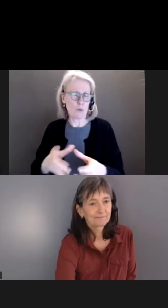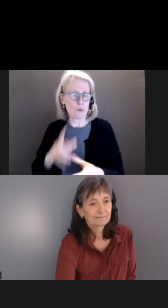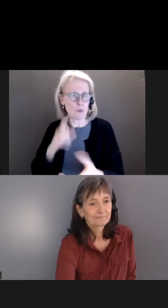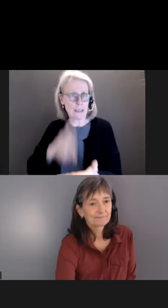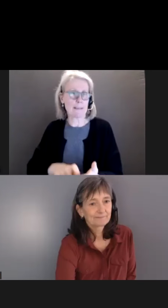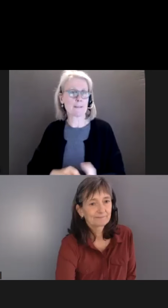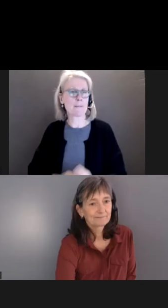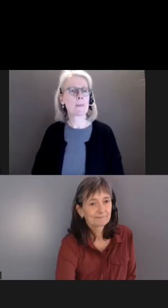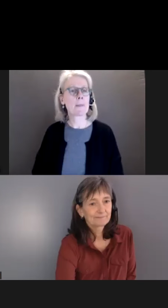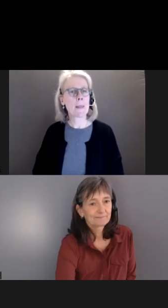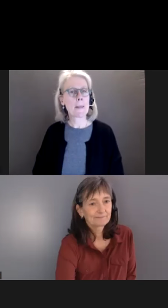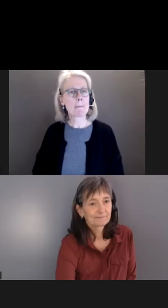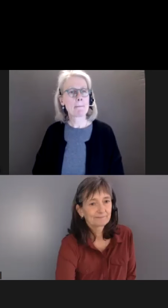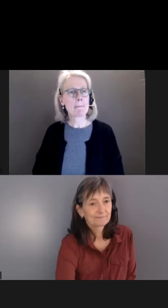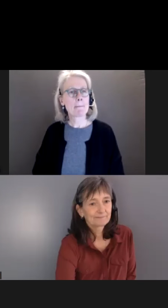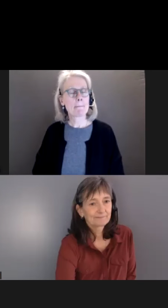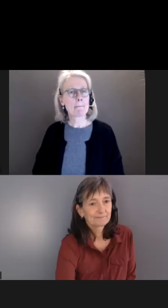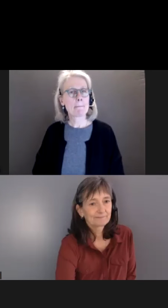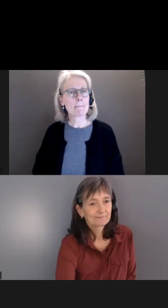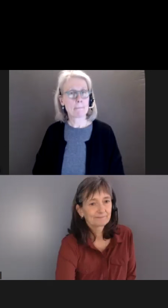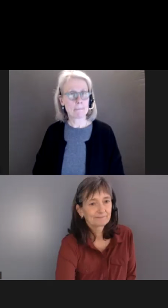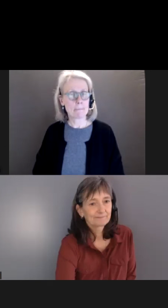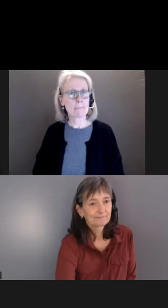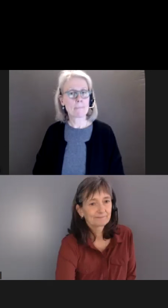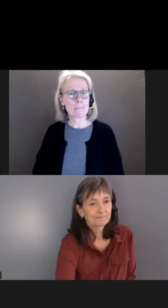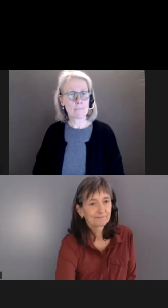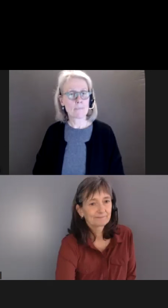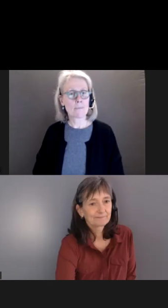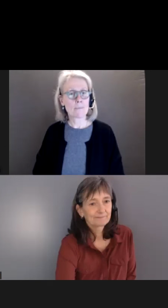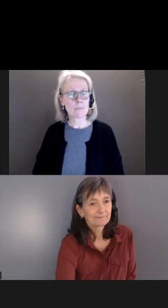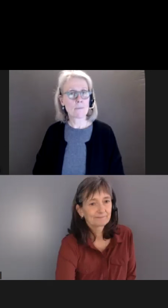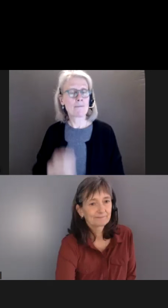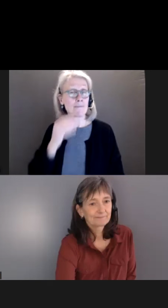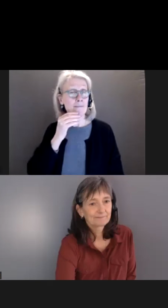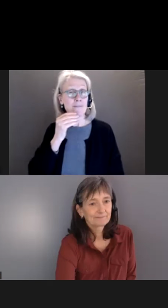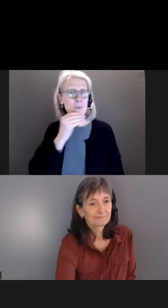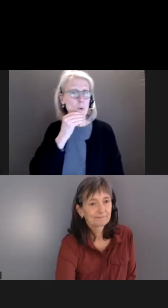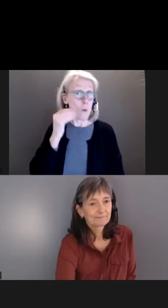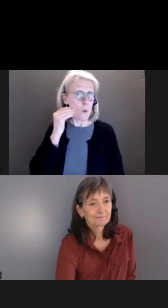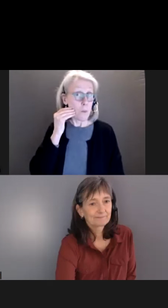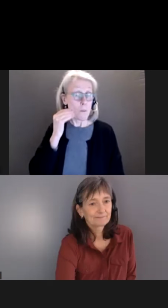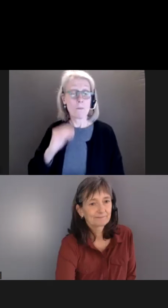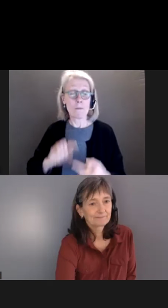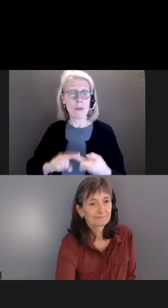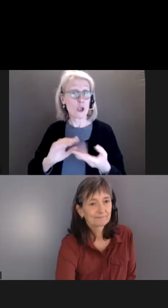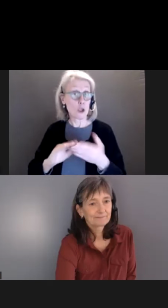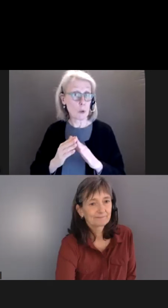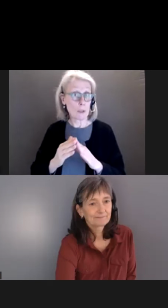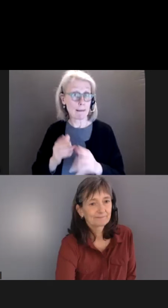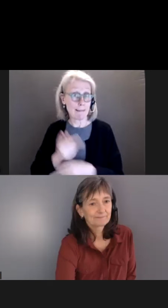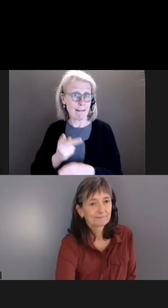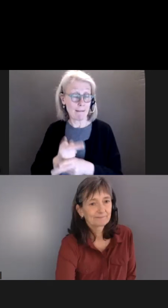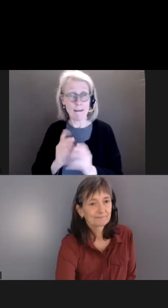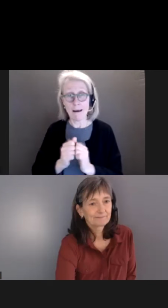So when thinking about the issue of how we can improve the provision of home and community-based care, it's really first about expanding